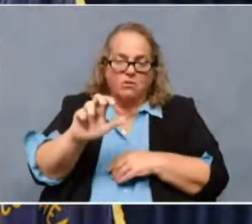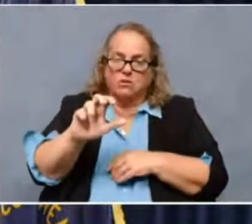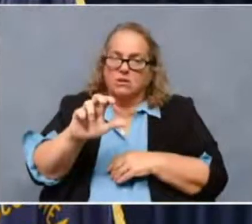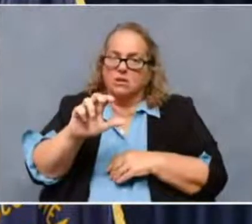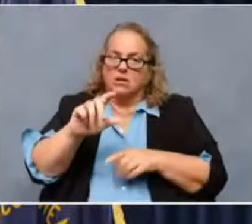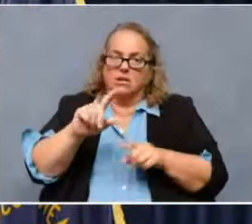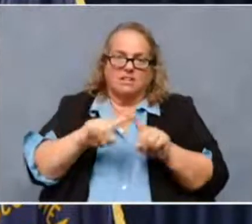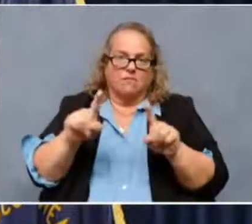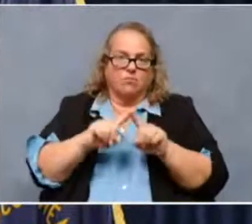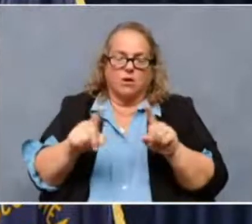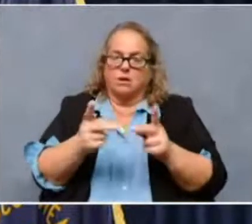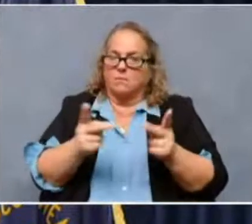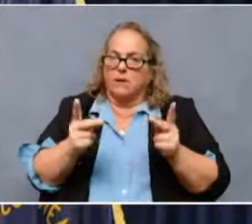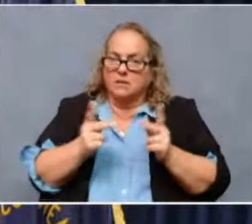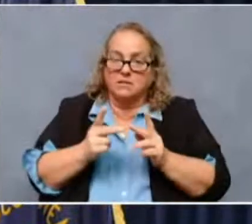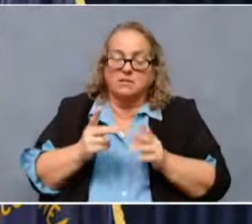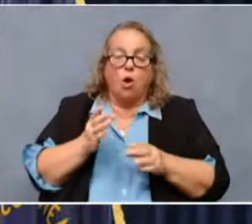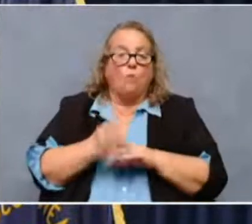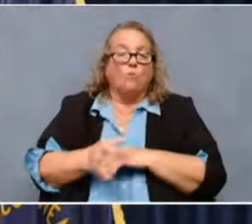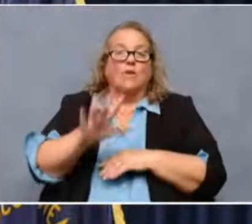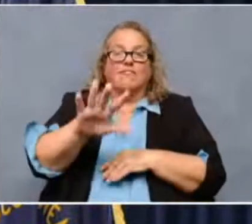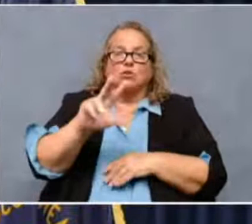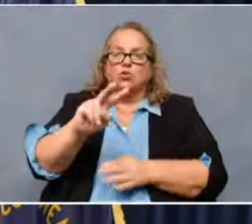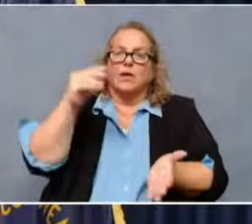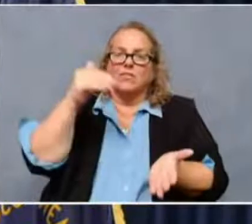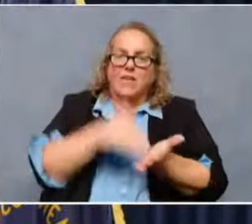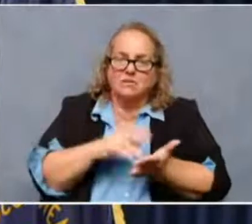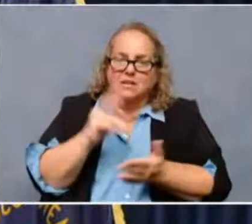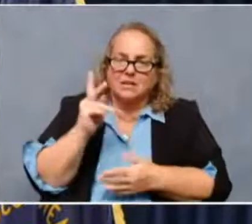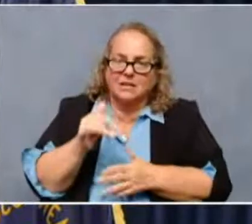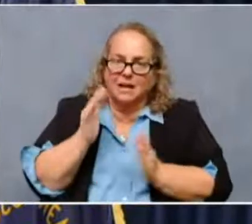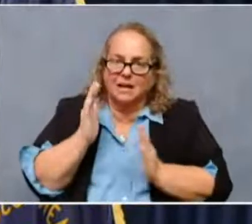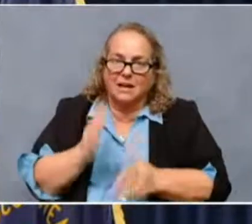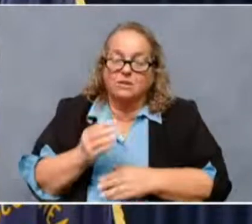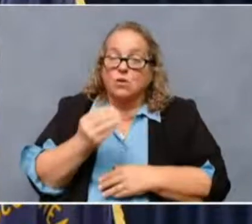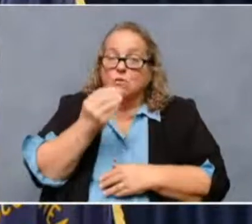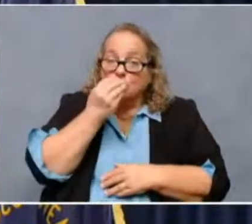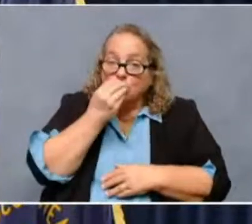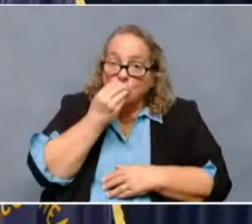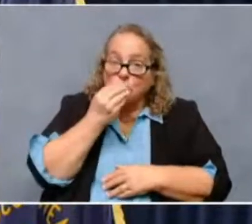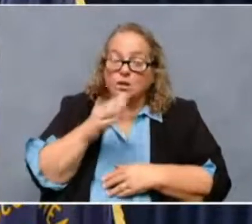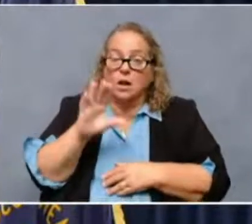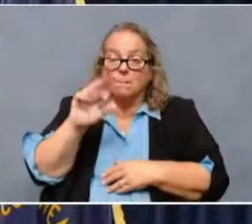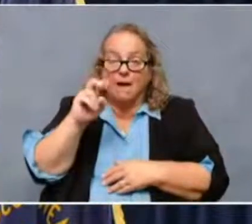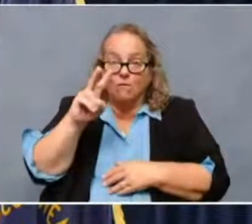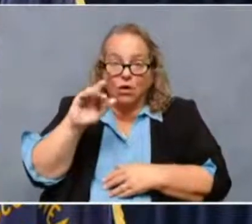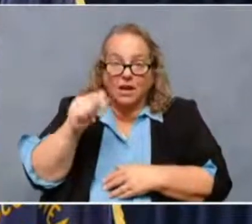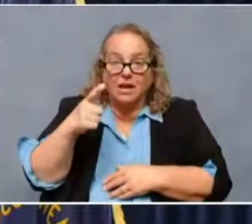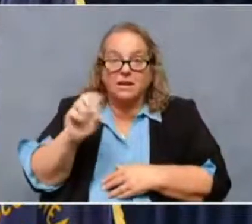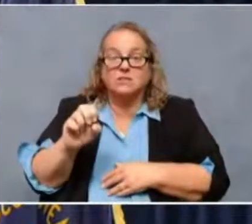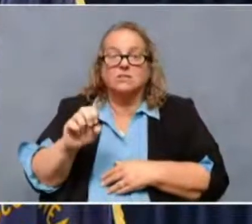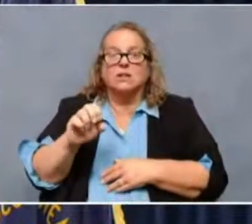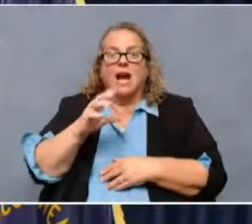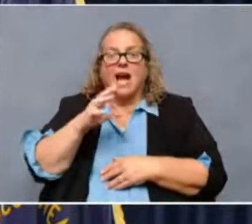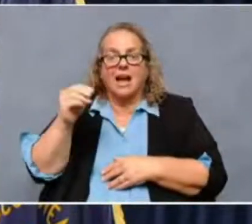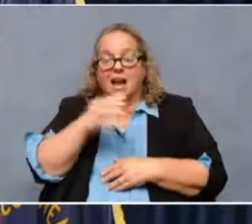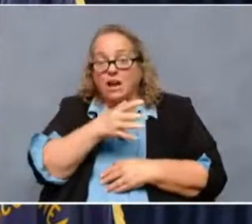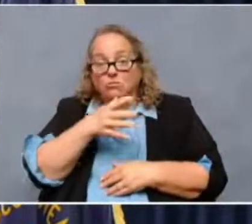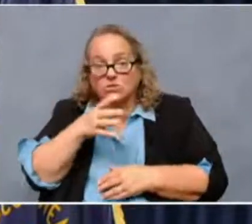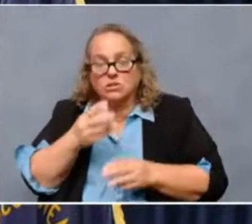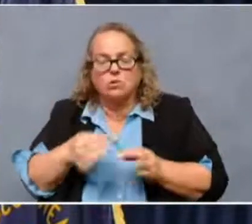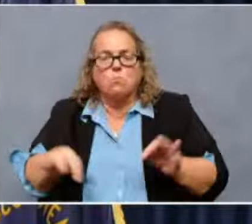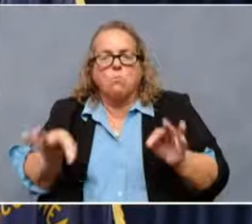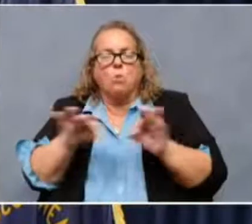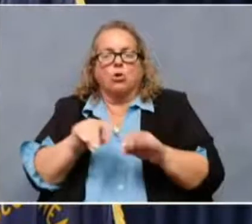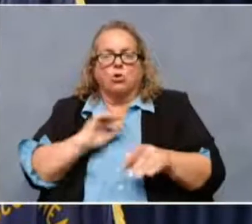over 52,000 Kentuckians. Food, beverage, and agri-tech are vital to our growing economy, and Tyson Foods plays a